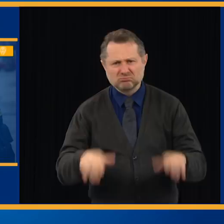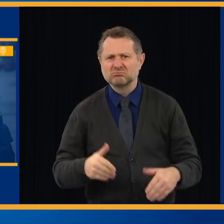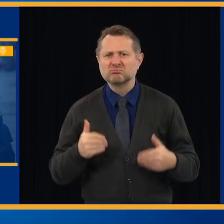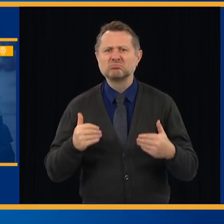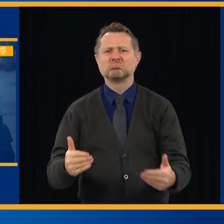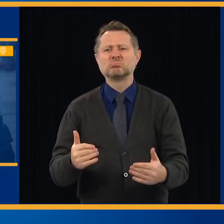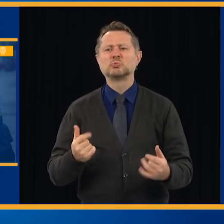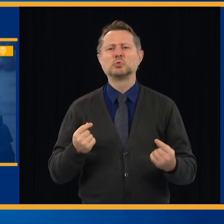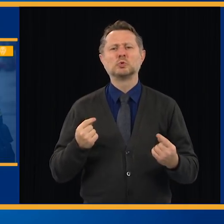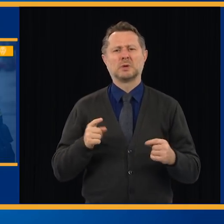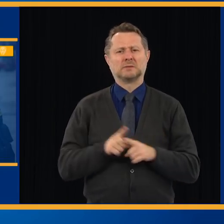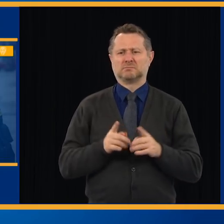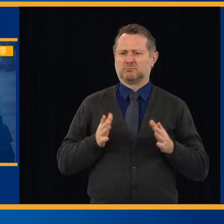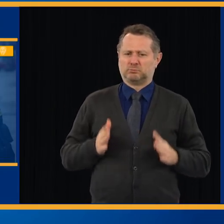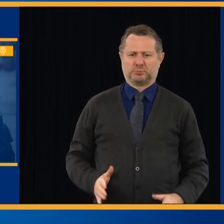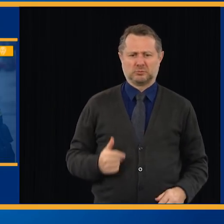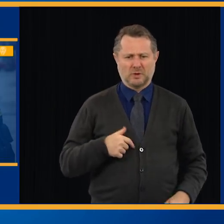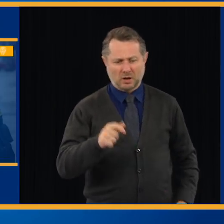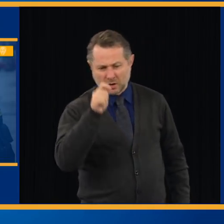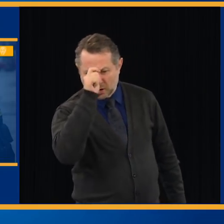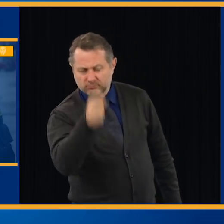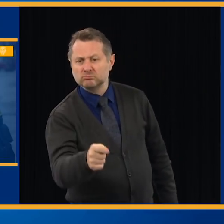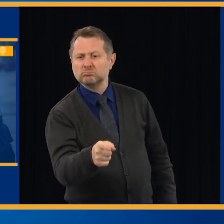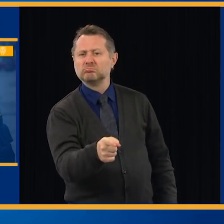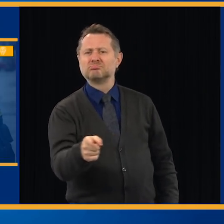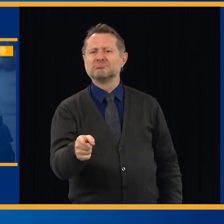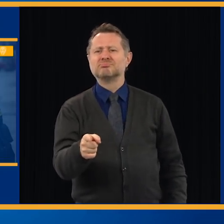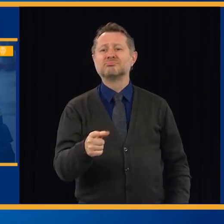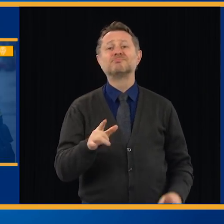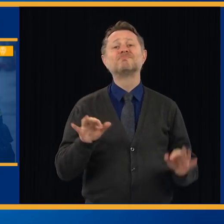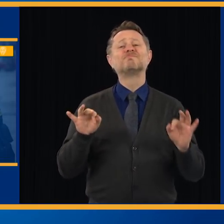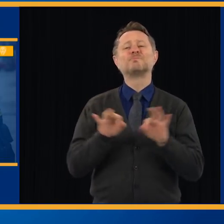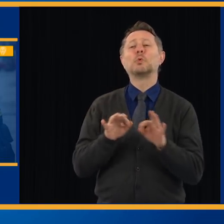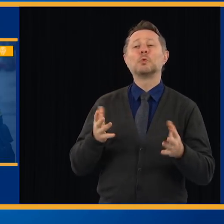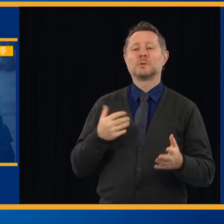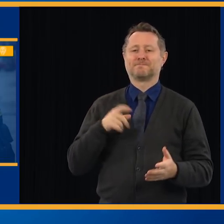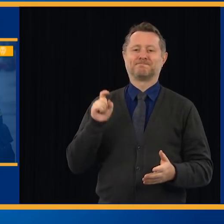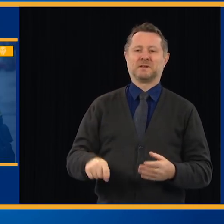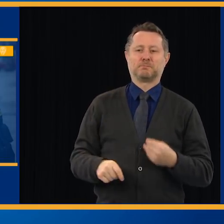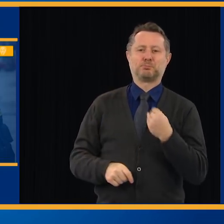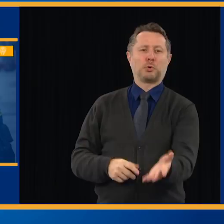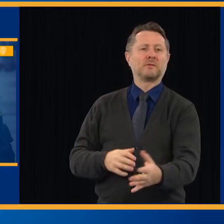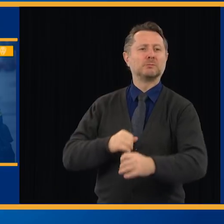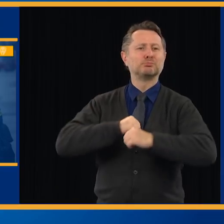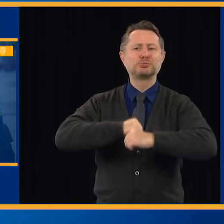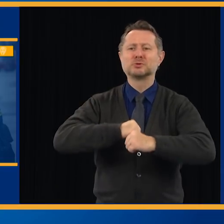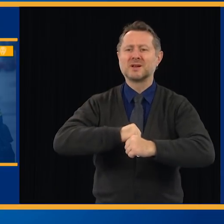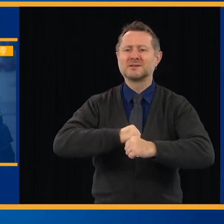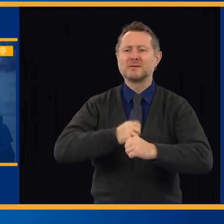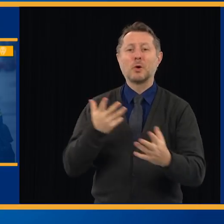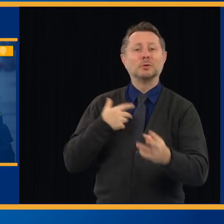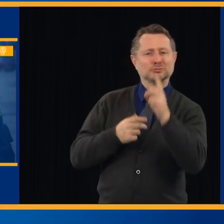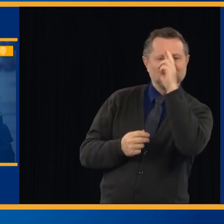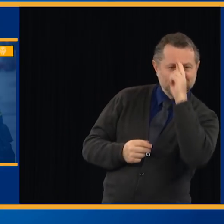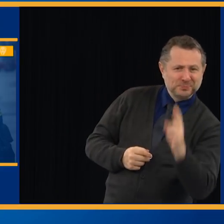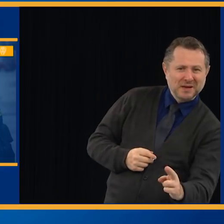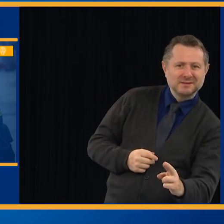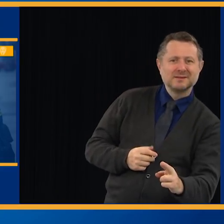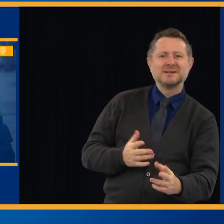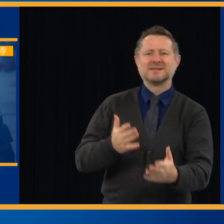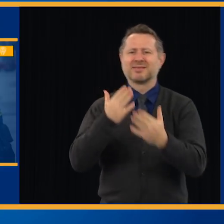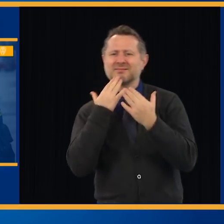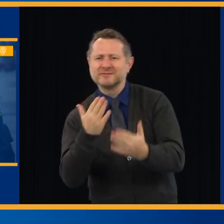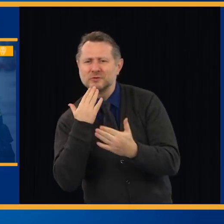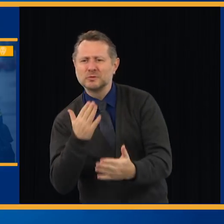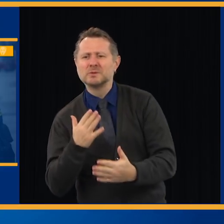need to do to protect them, that they have the equipment, they have the PPE, they have our respect, they have our gratitude. And I also want to make sure